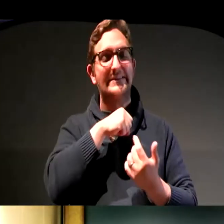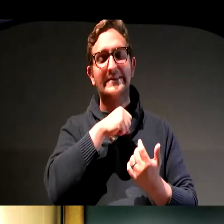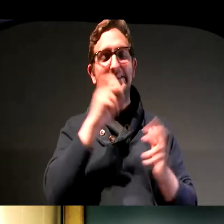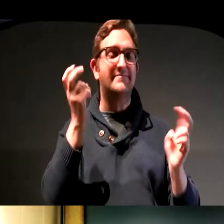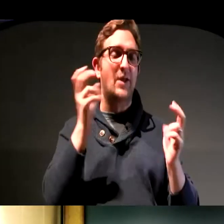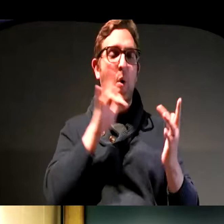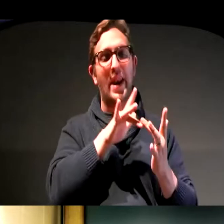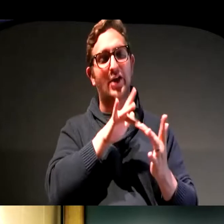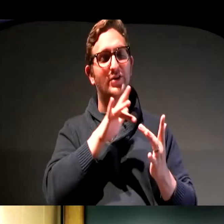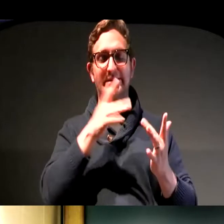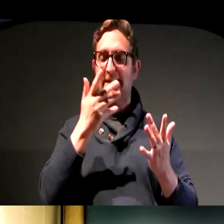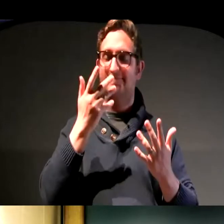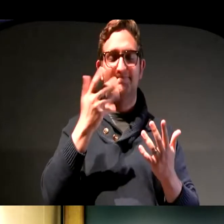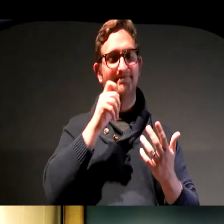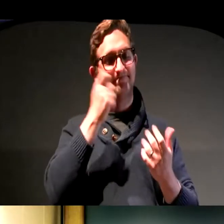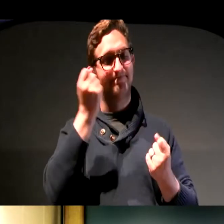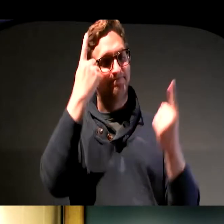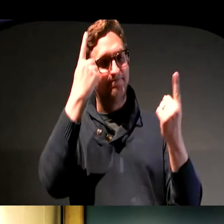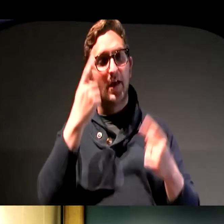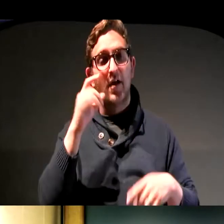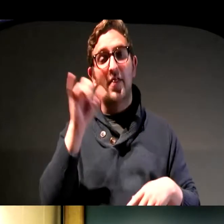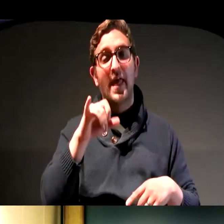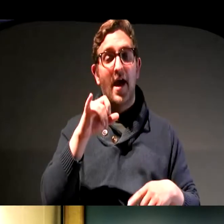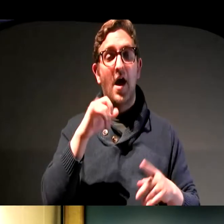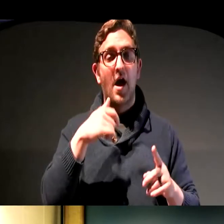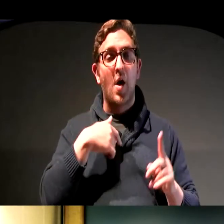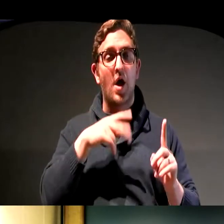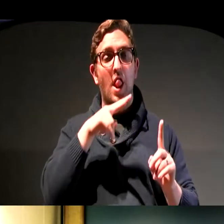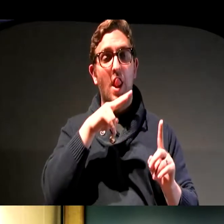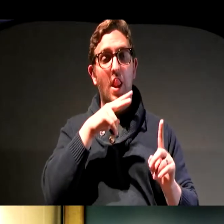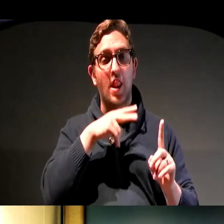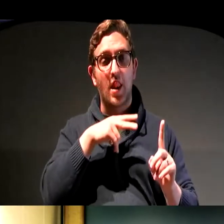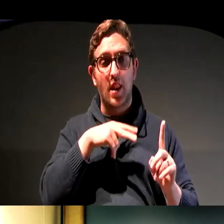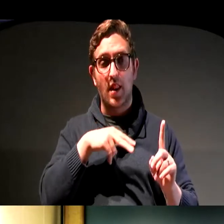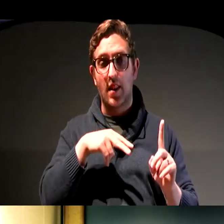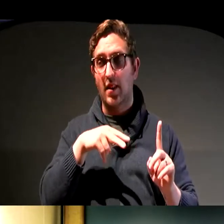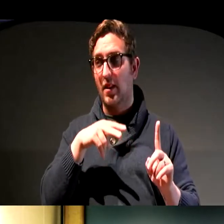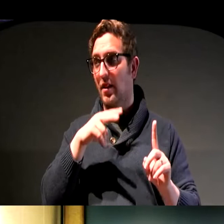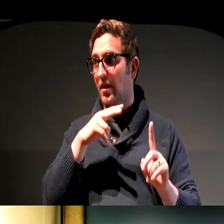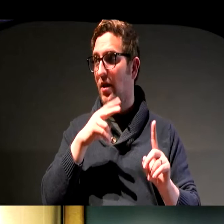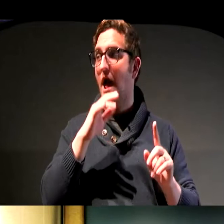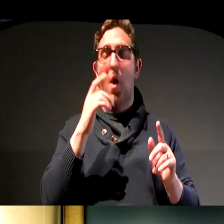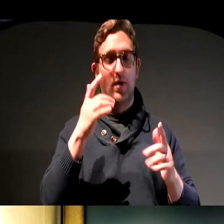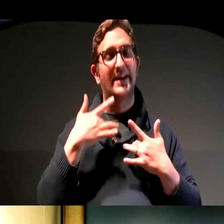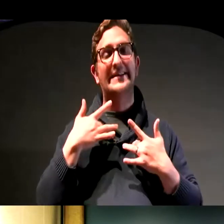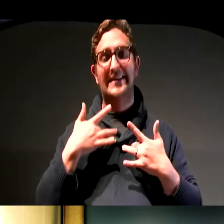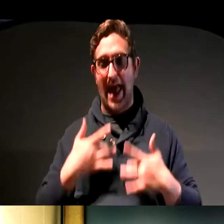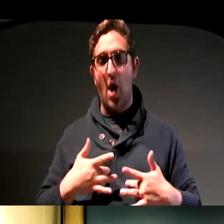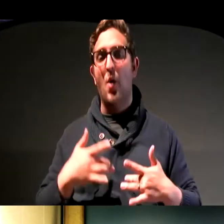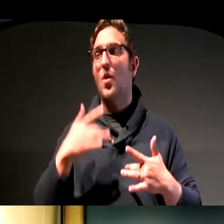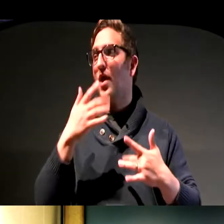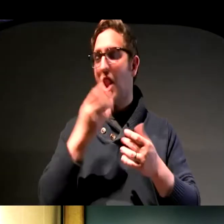And so when I reevaluated, I was kind of feeling down. I'd been working minimum wage jobs for a while and